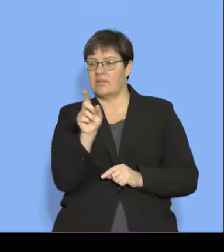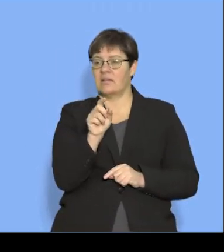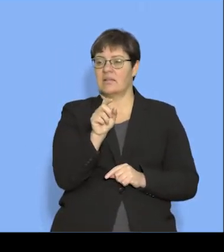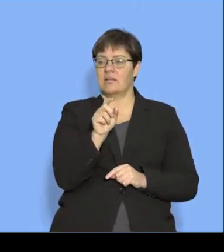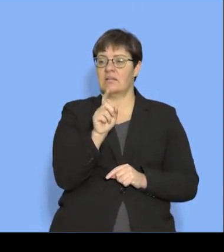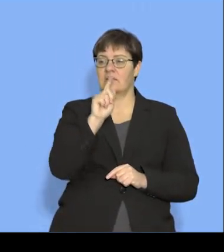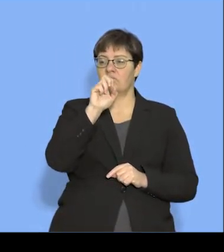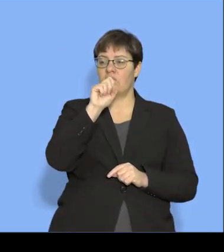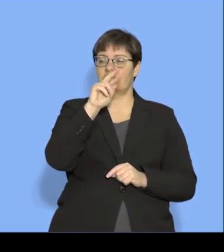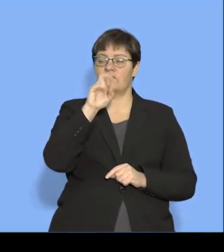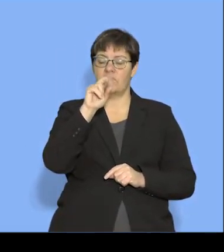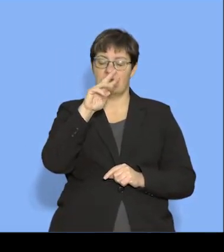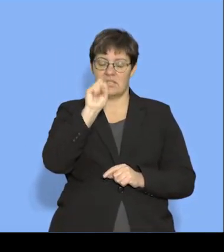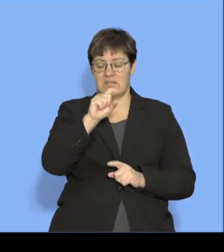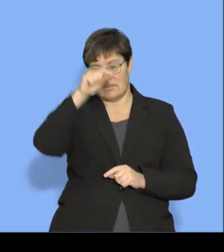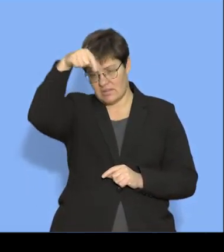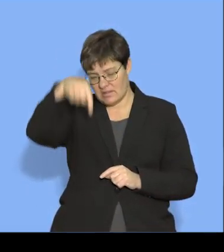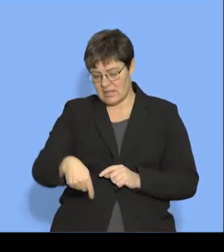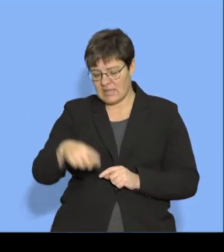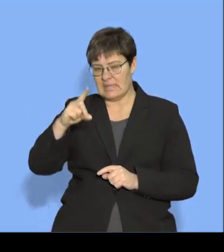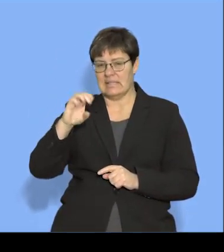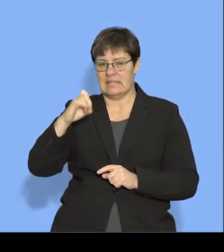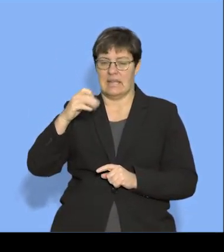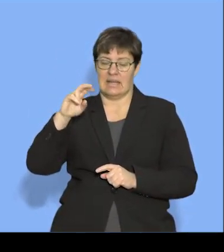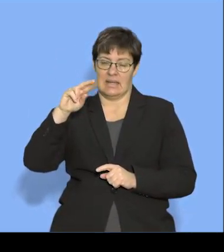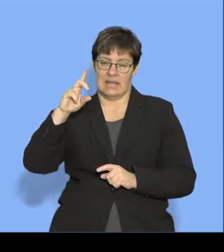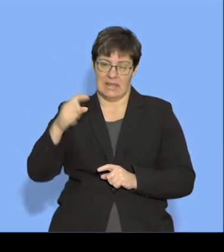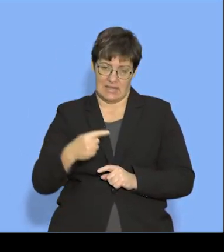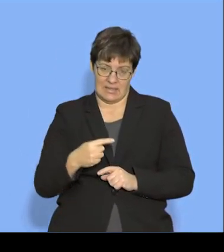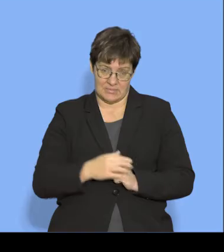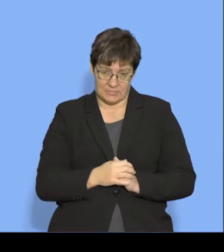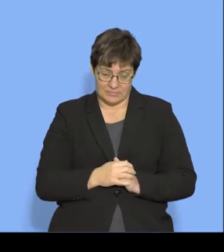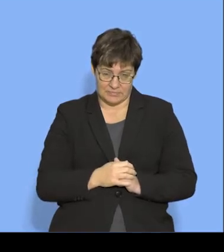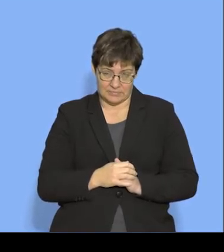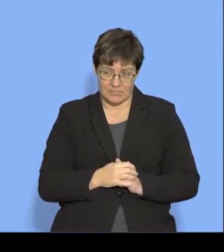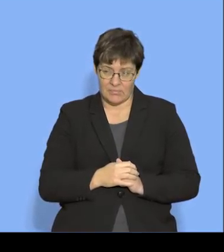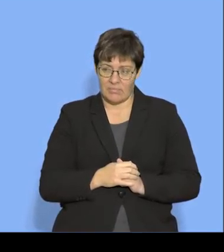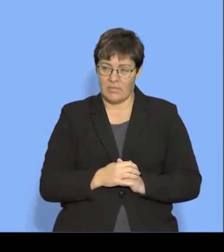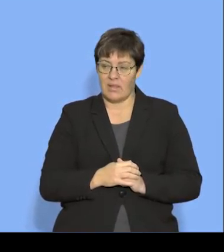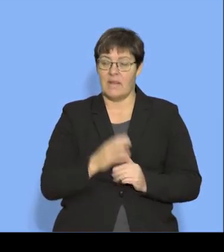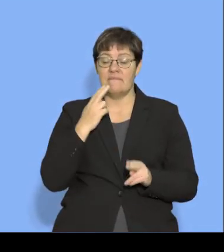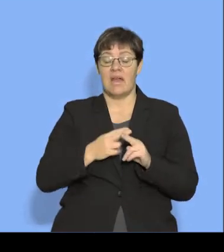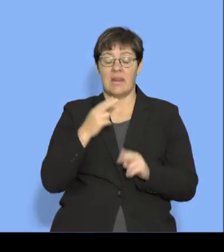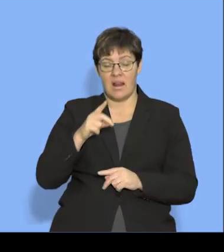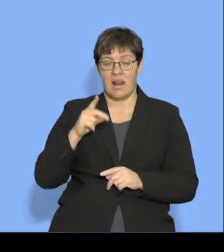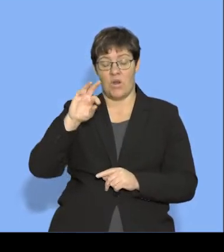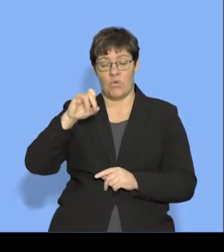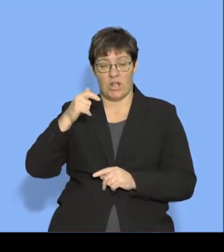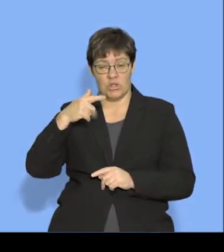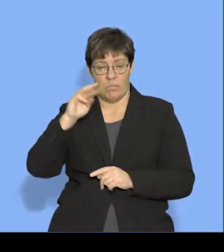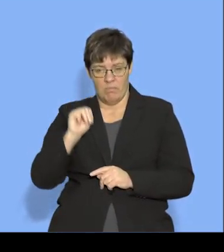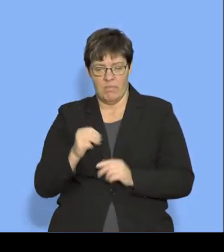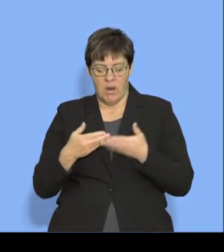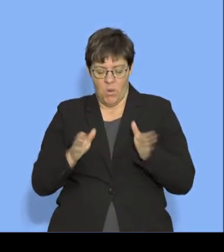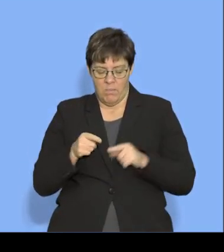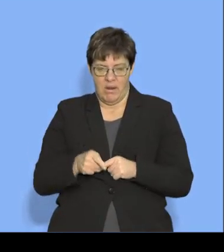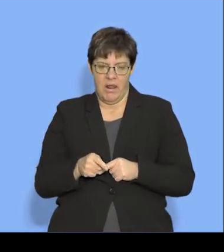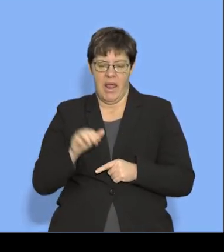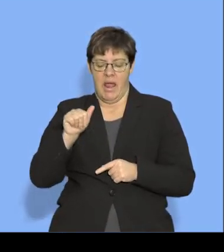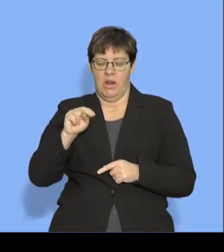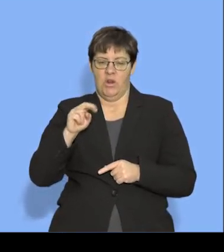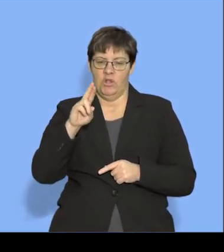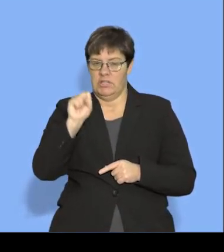across the transverse colon, further coming down, the descending colon. Finally, ending with the rectum and